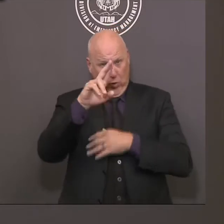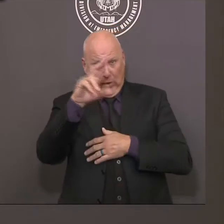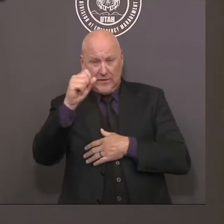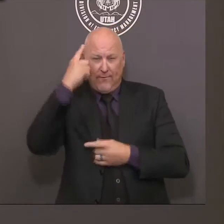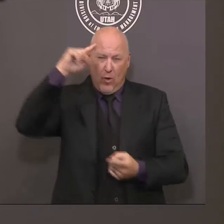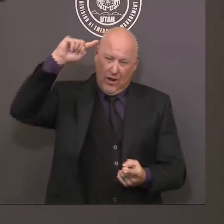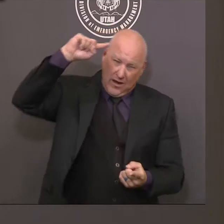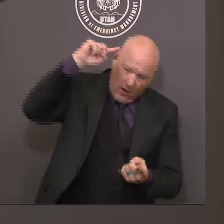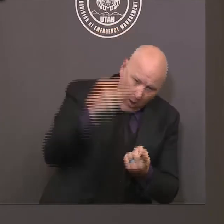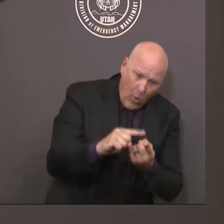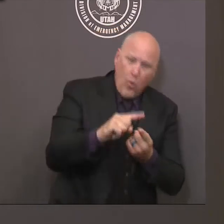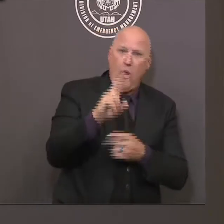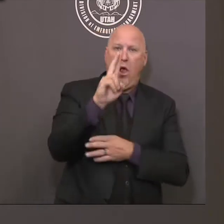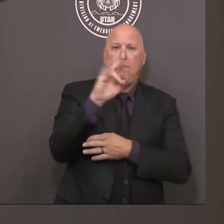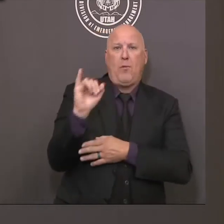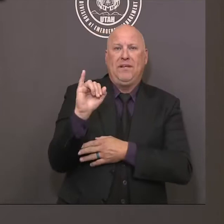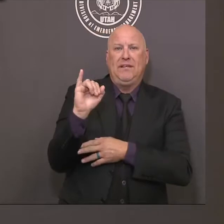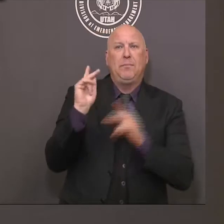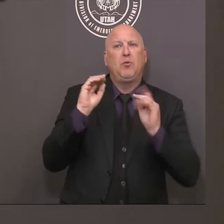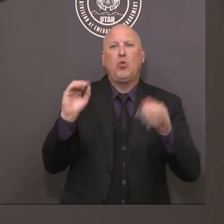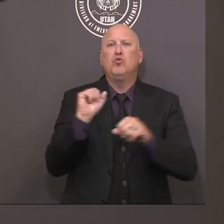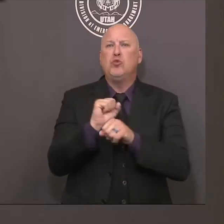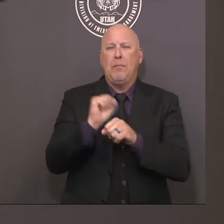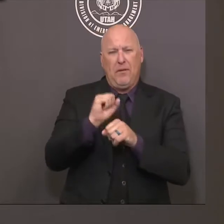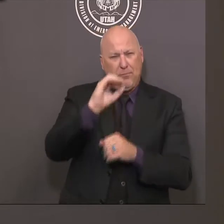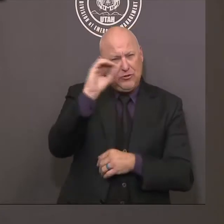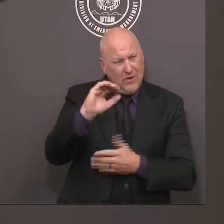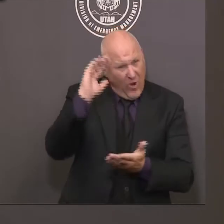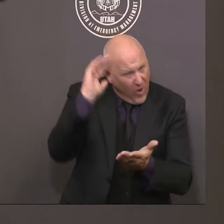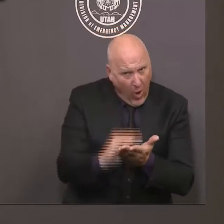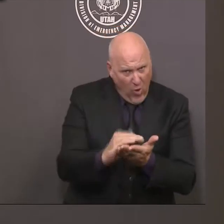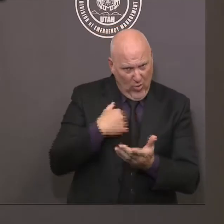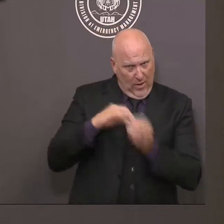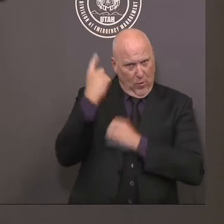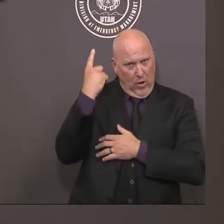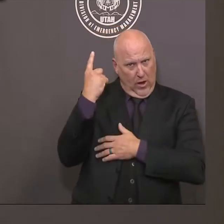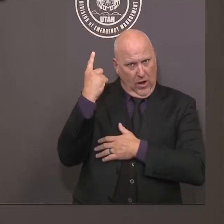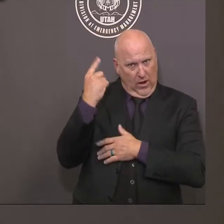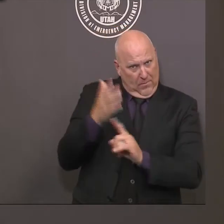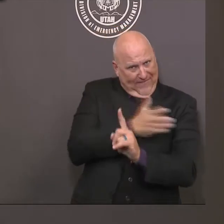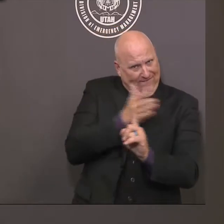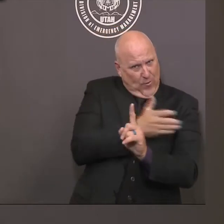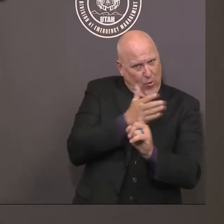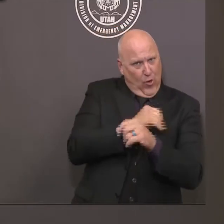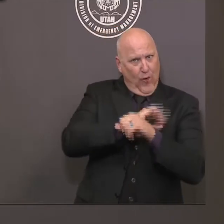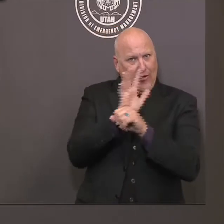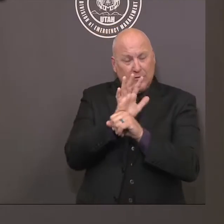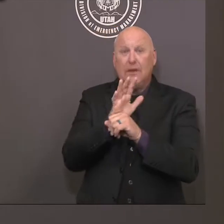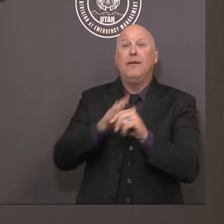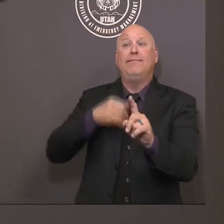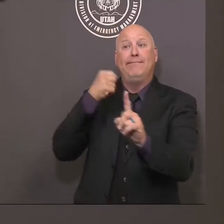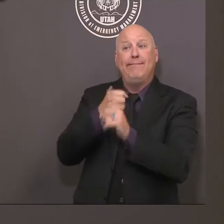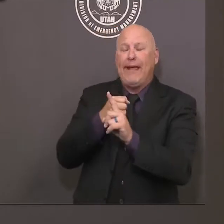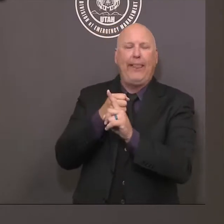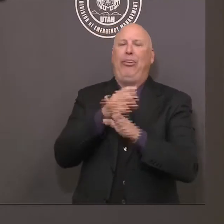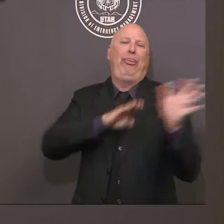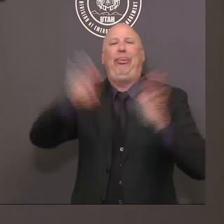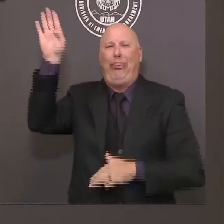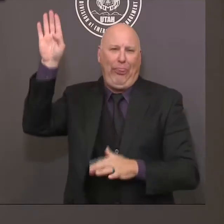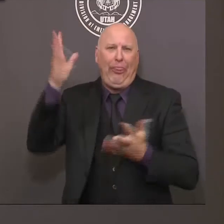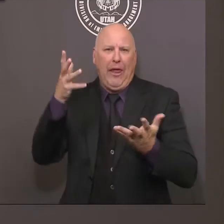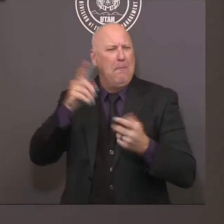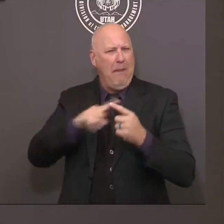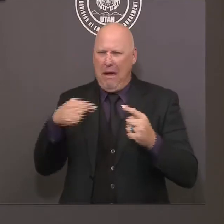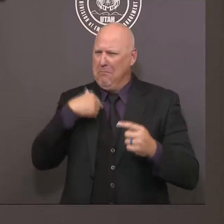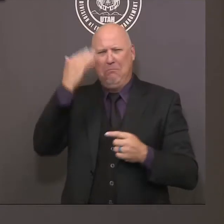to work will require some economic restructuring. And during the first 100 days, we encourage the legislature to use some CARES